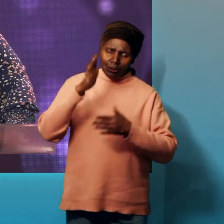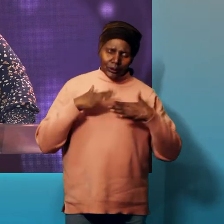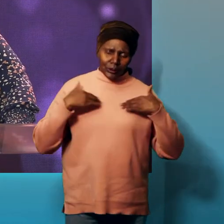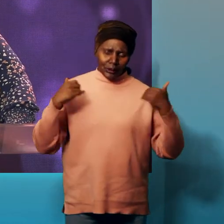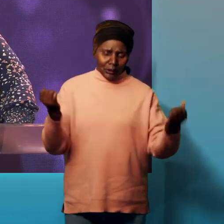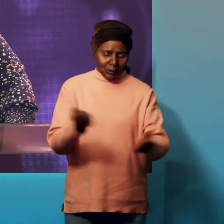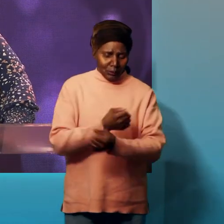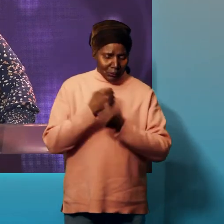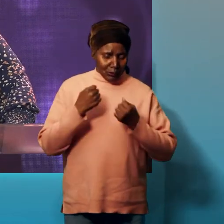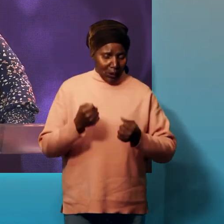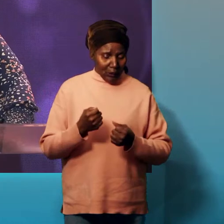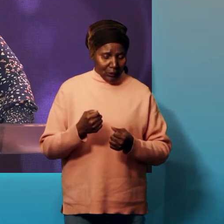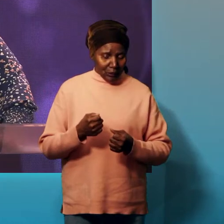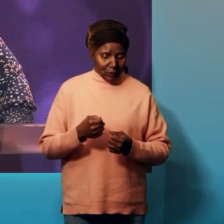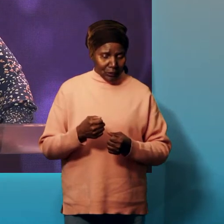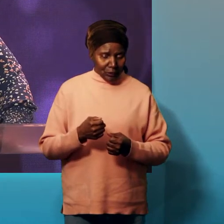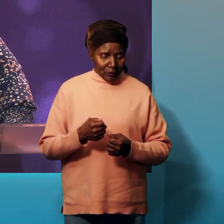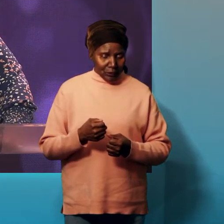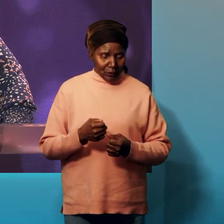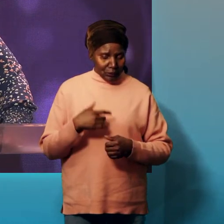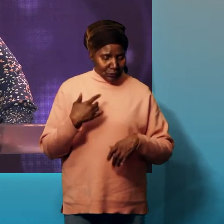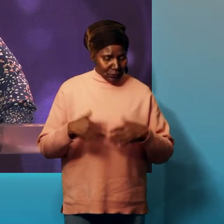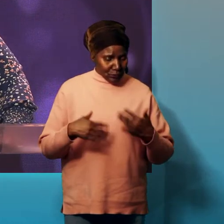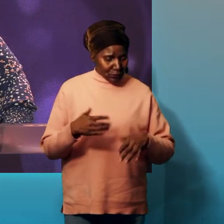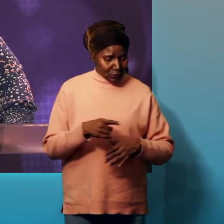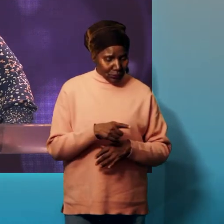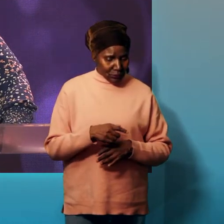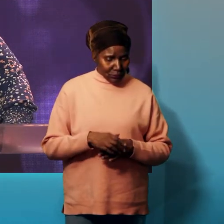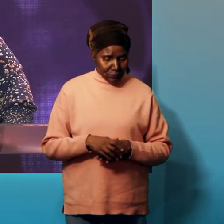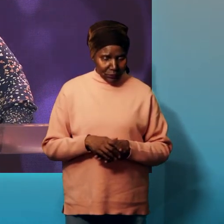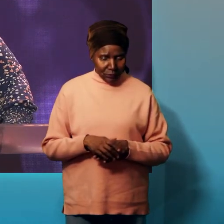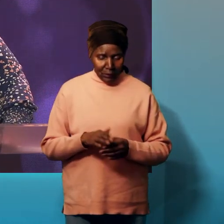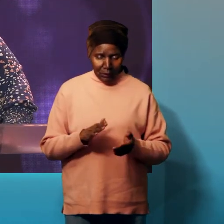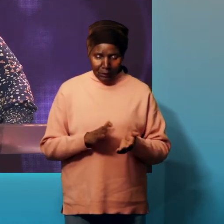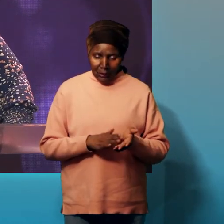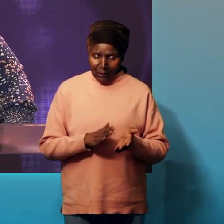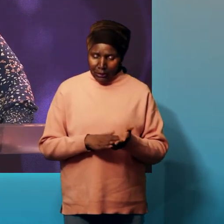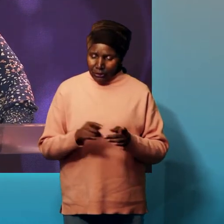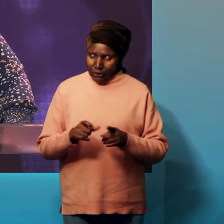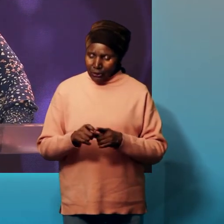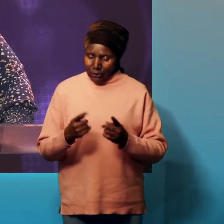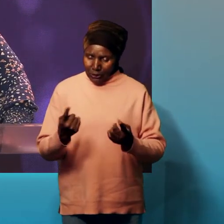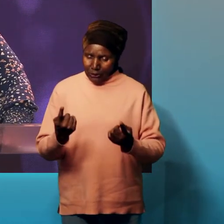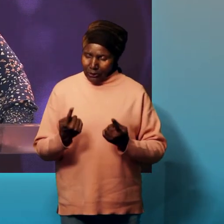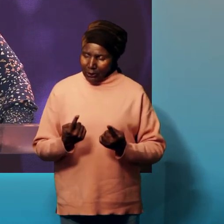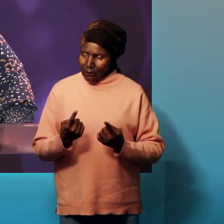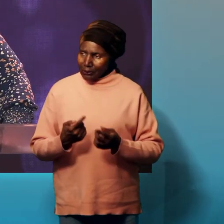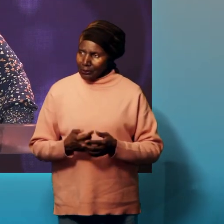I remember a mother and a daughter just a few months ago came to me.